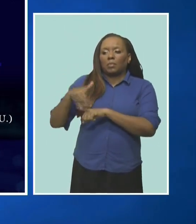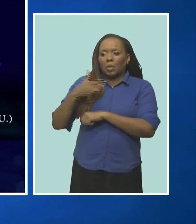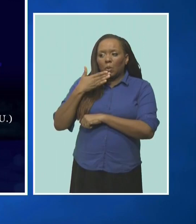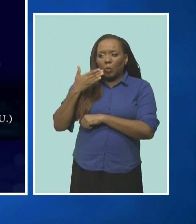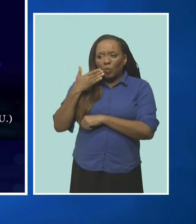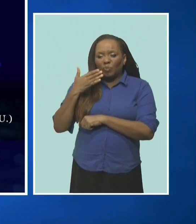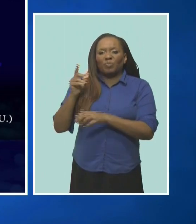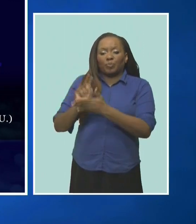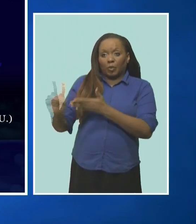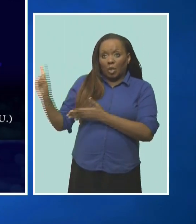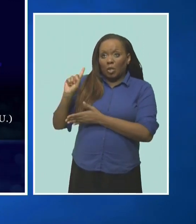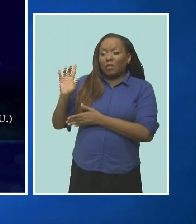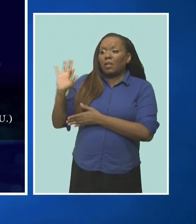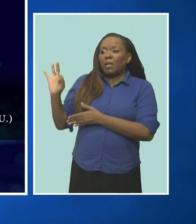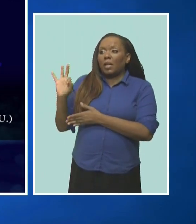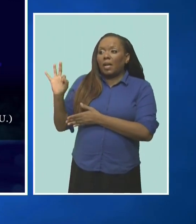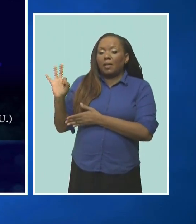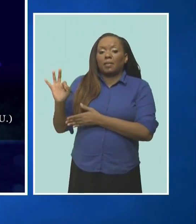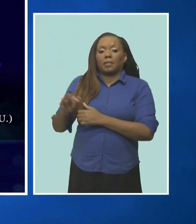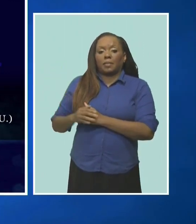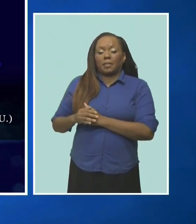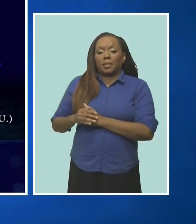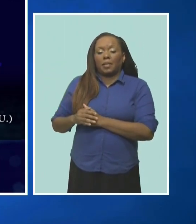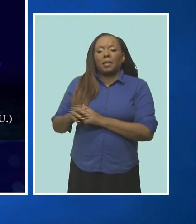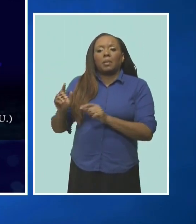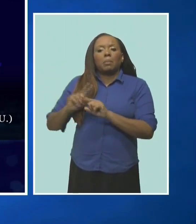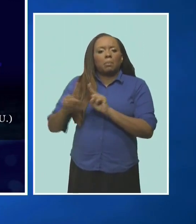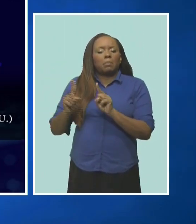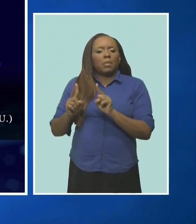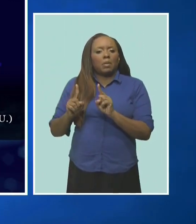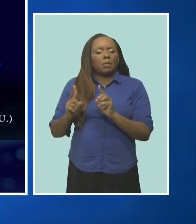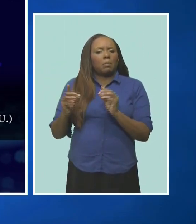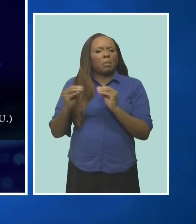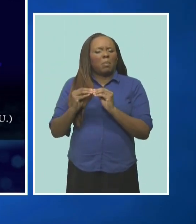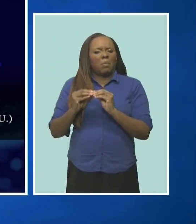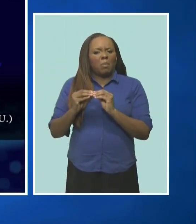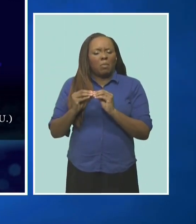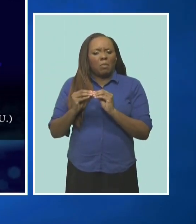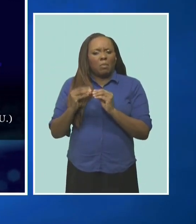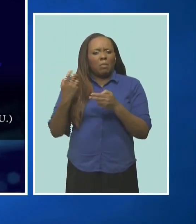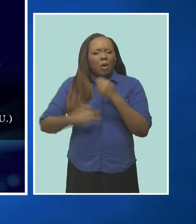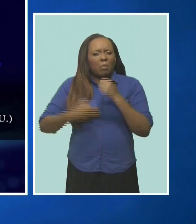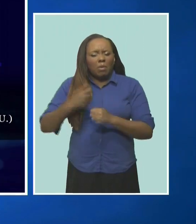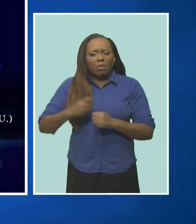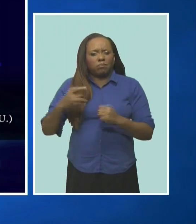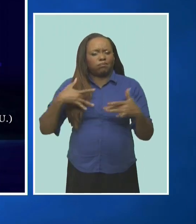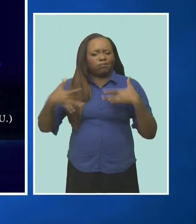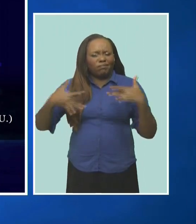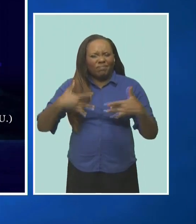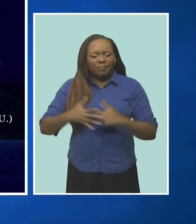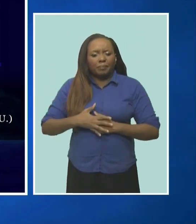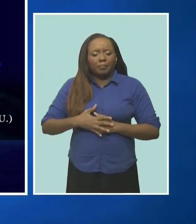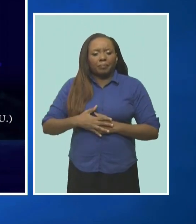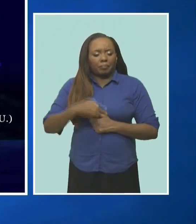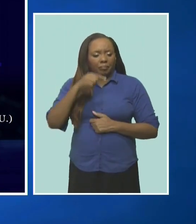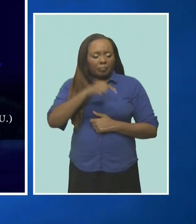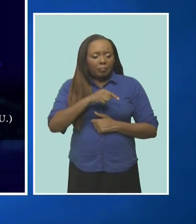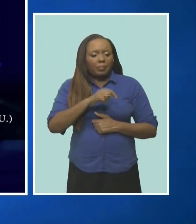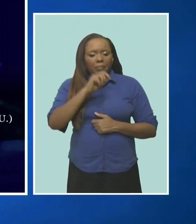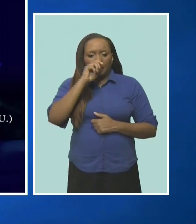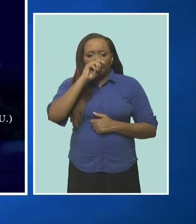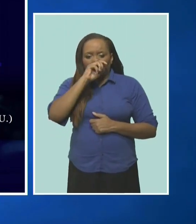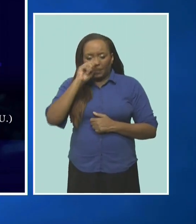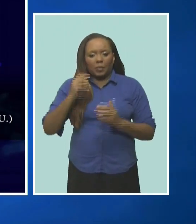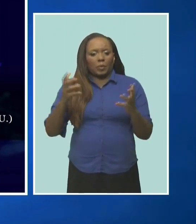Friday and this Monday. But what is more disturbing is the attempt by Sandals to magically make